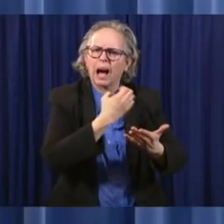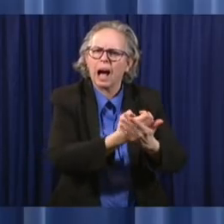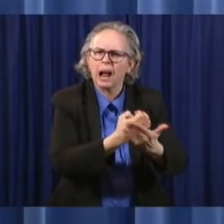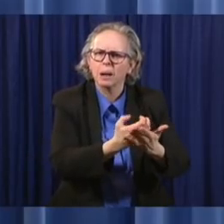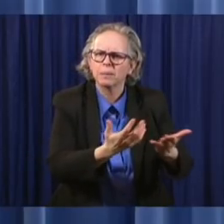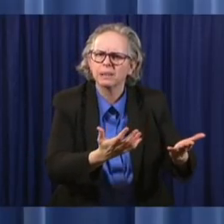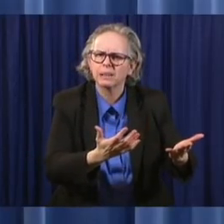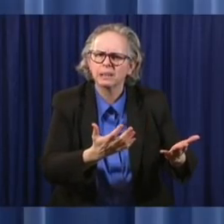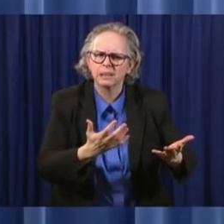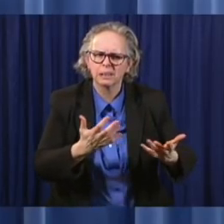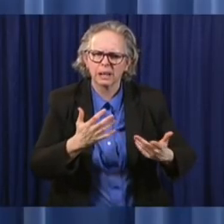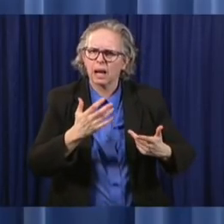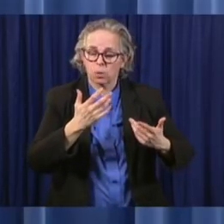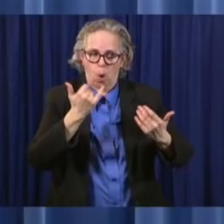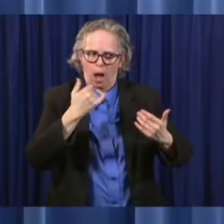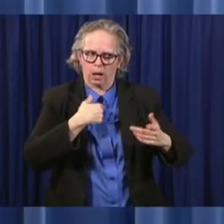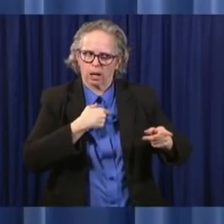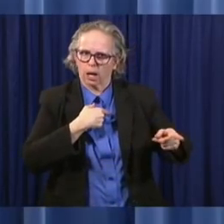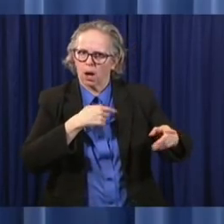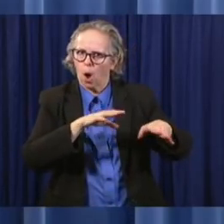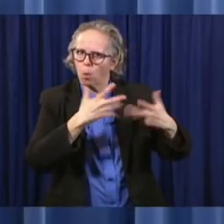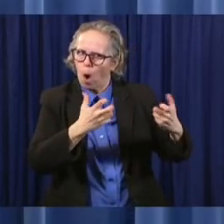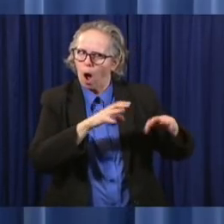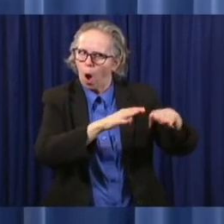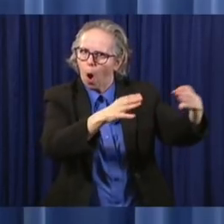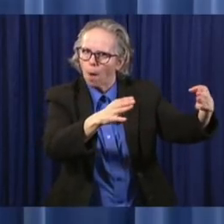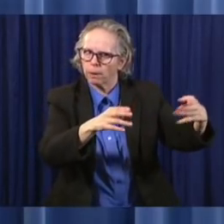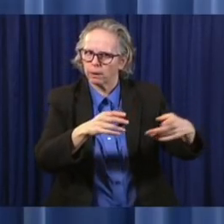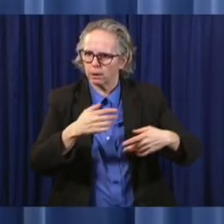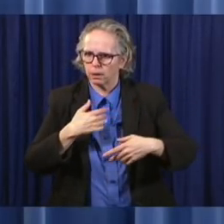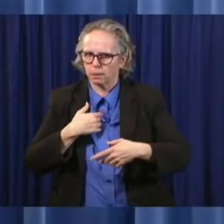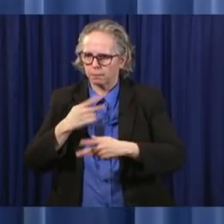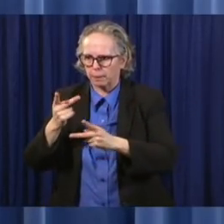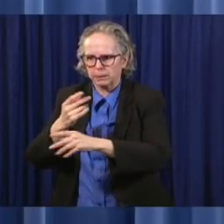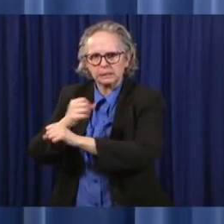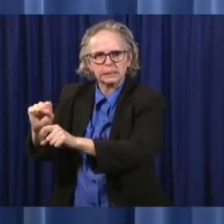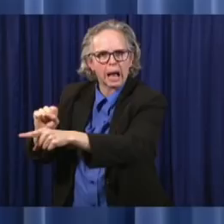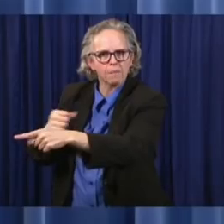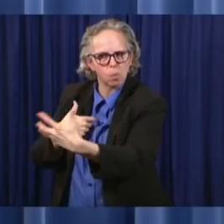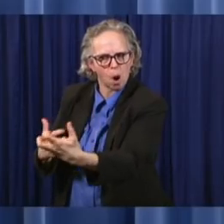our fellow Ohioans safe as we can.